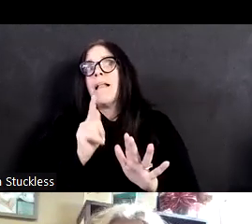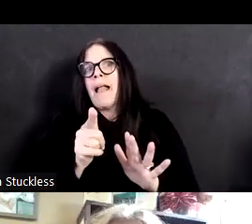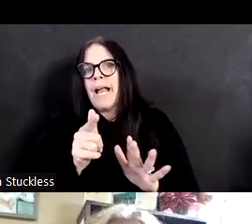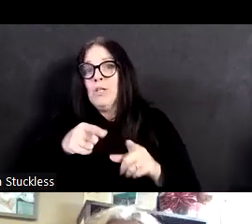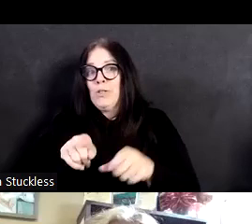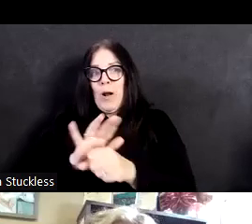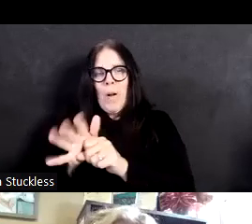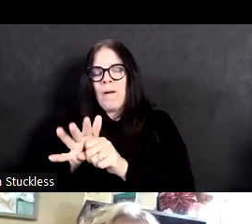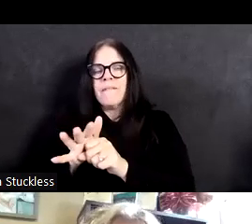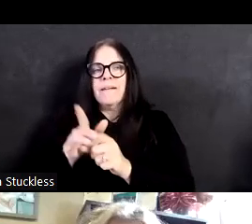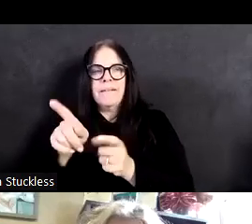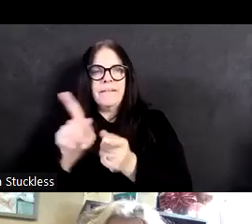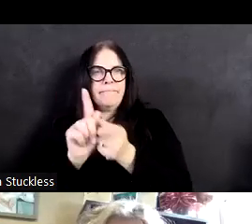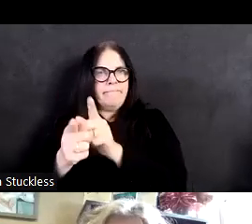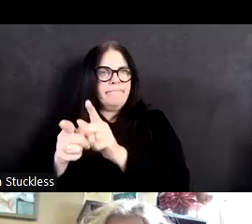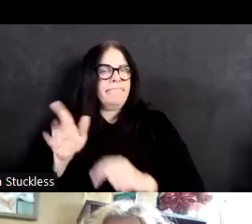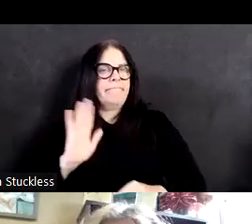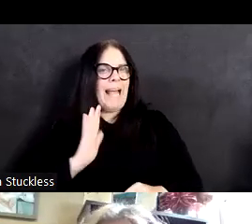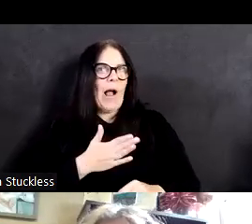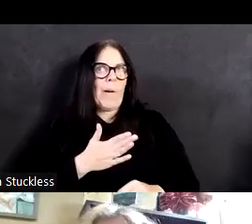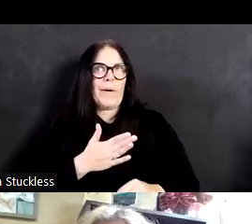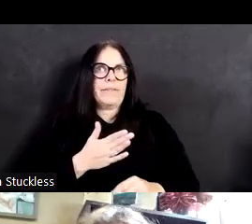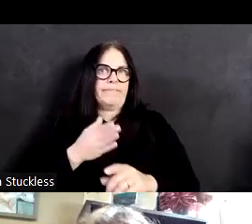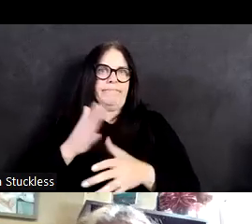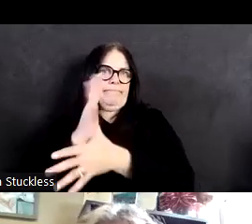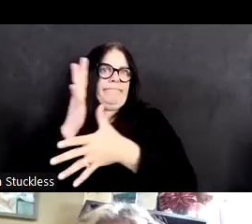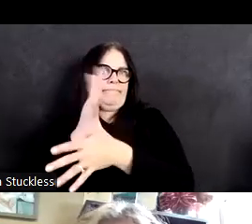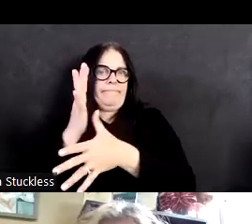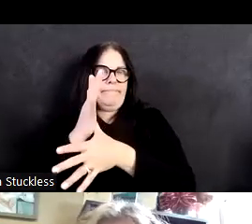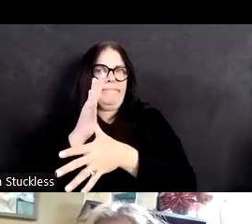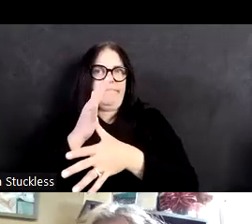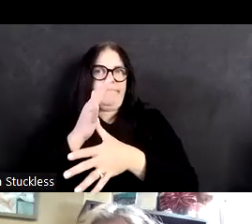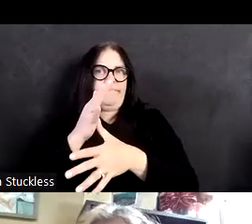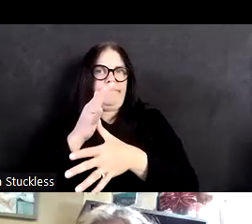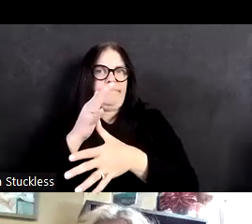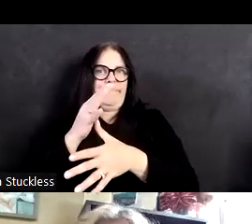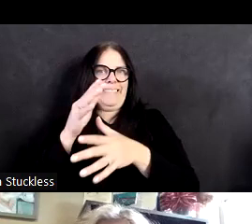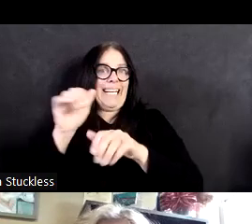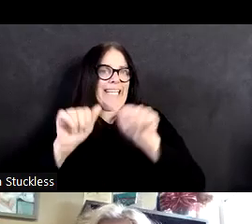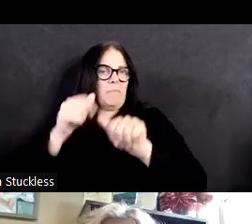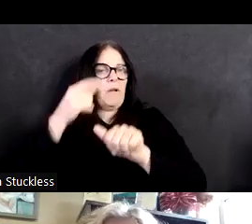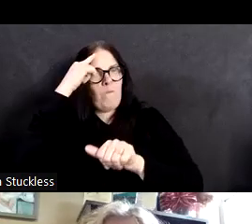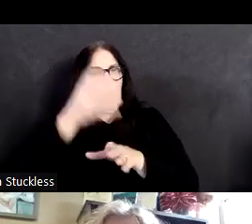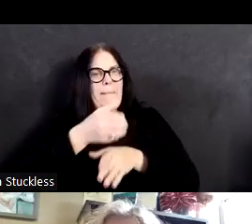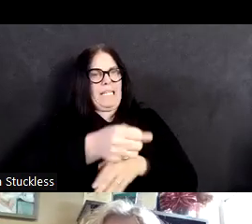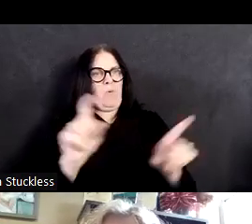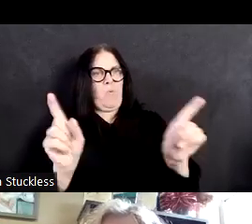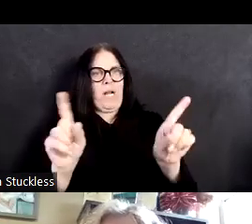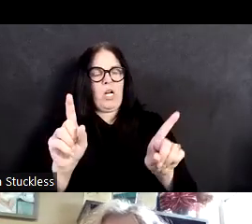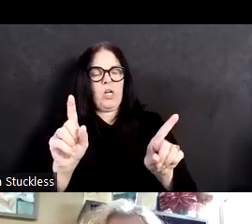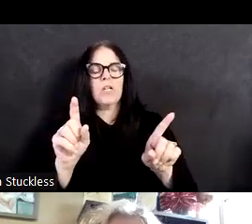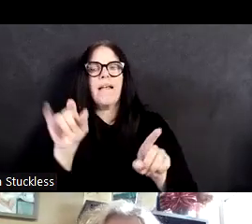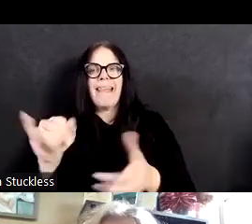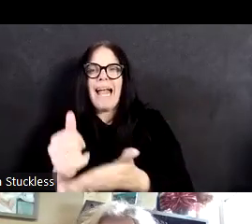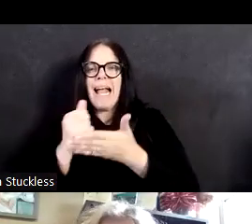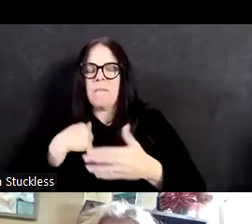as our main and only form of placement testing, so that we had an opportunity to figure